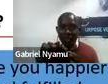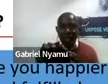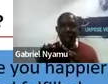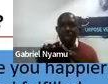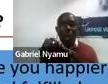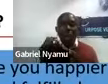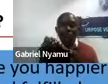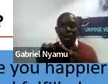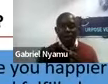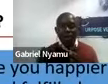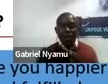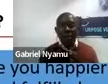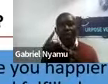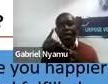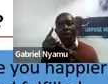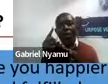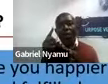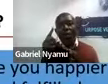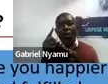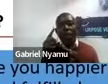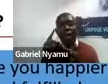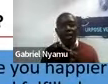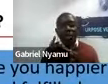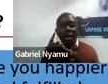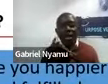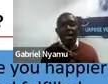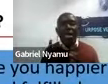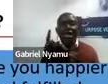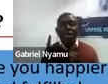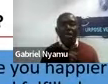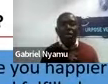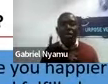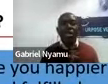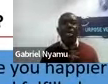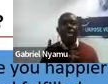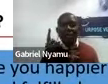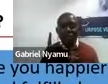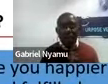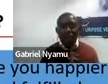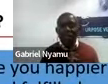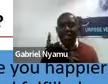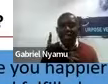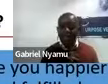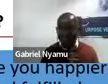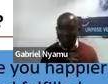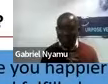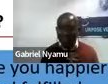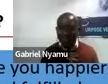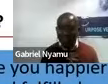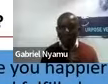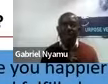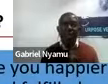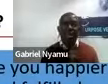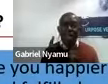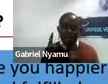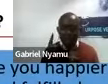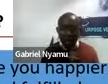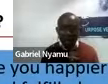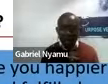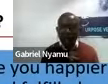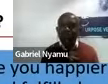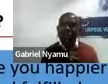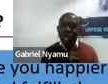doing. It's who you become. Now, Nelson Mandela did not bring liberation in South Africa.